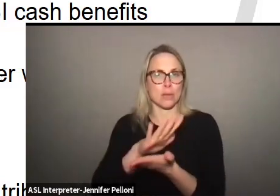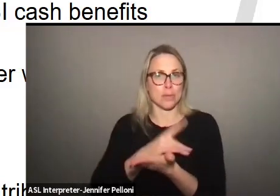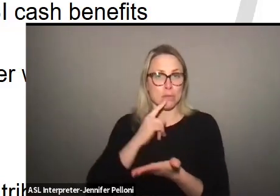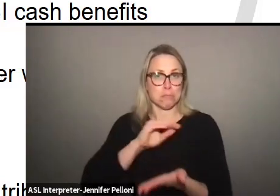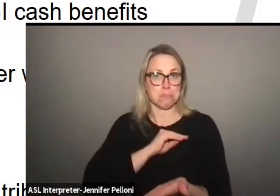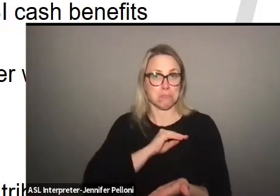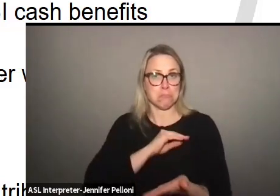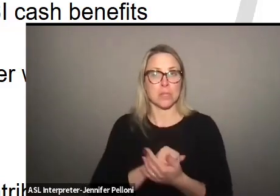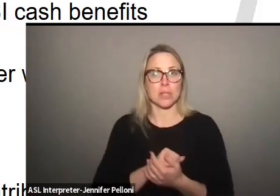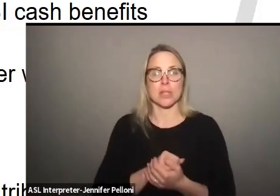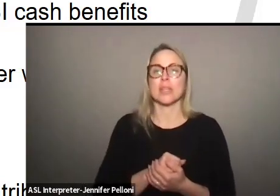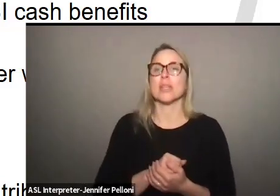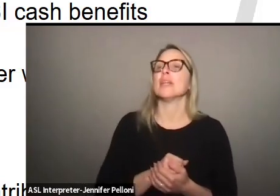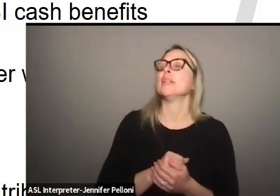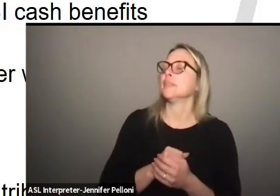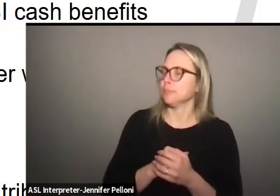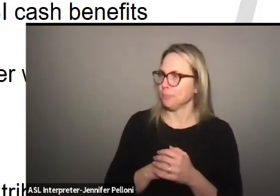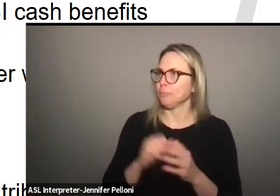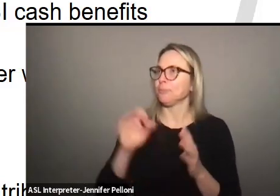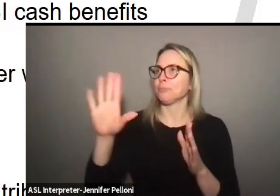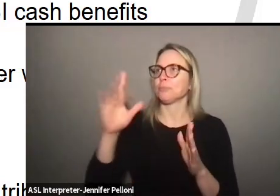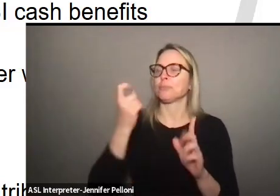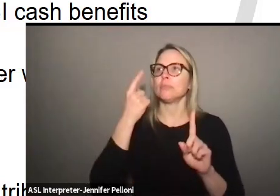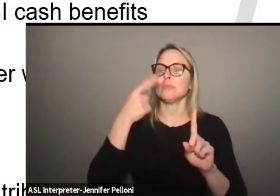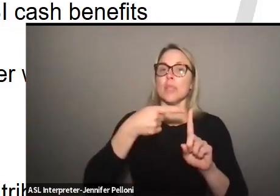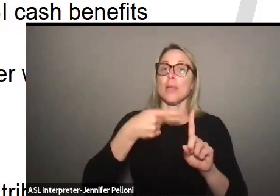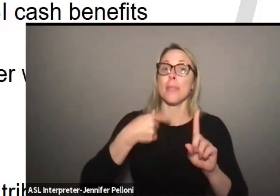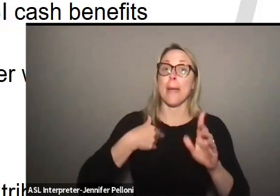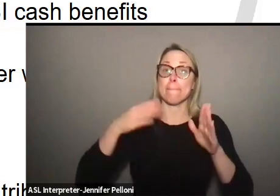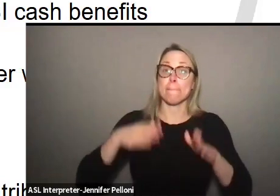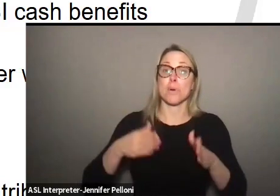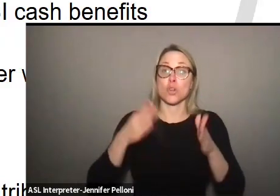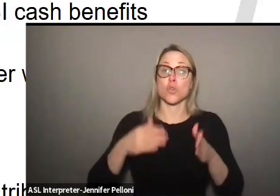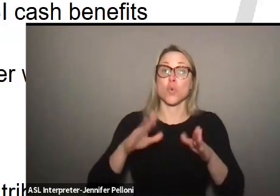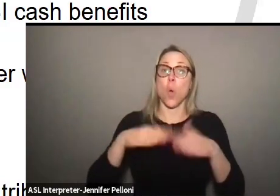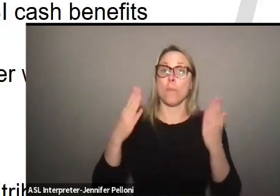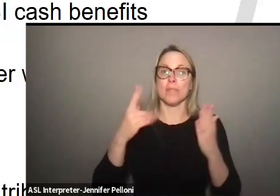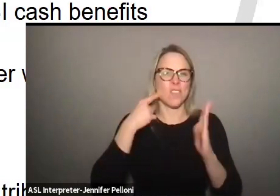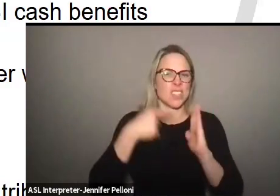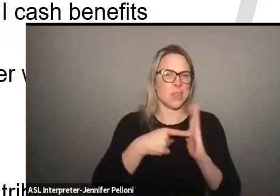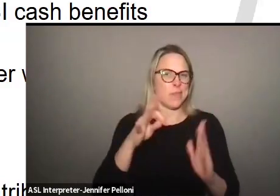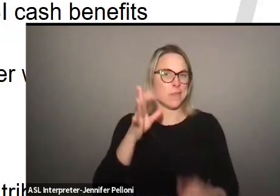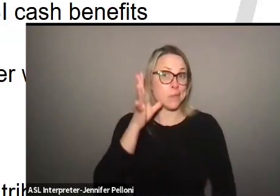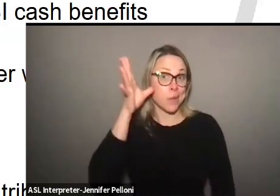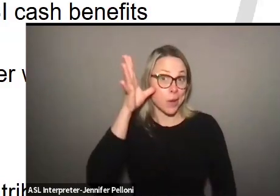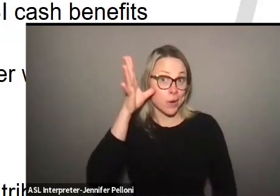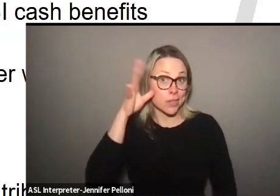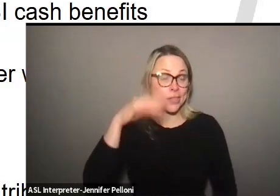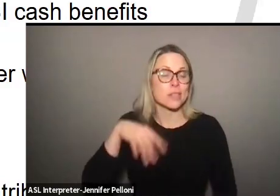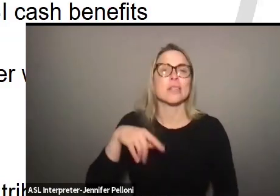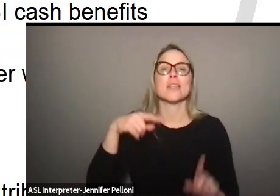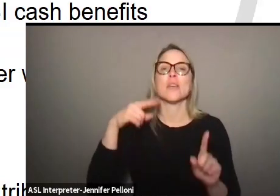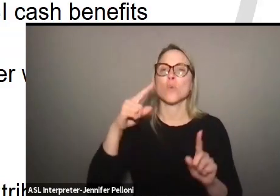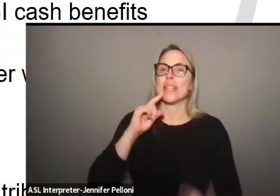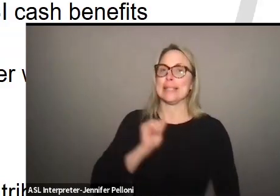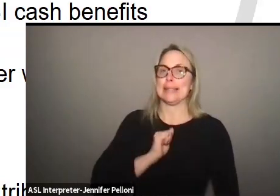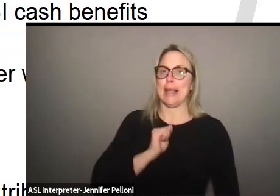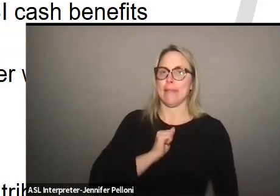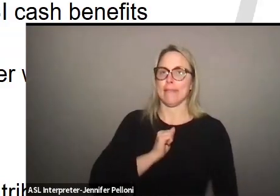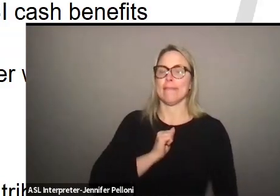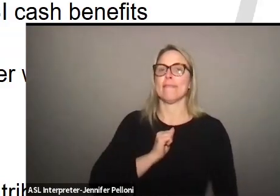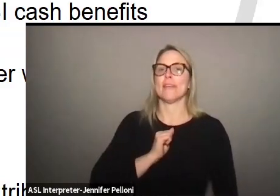be used? So the person that's opening the account, let's just say it's a parent in this case, would